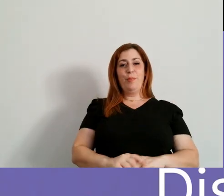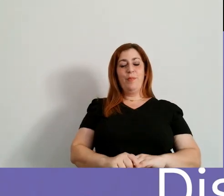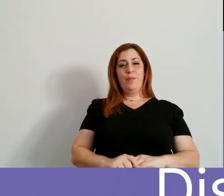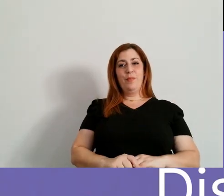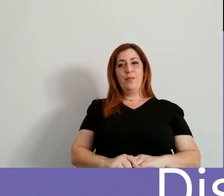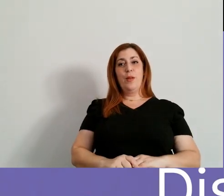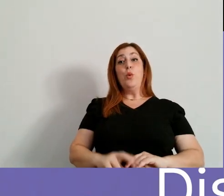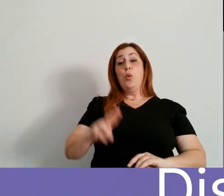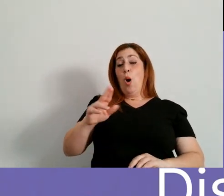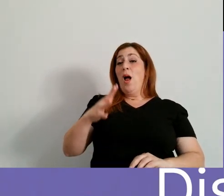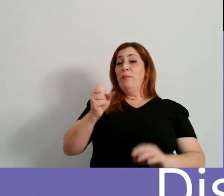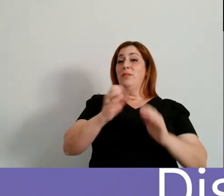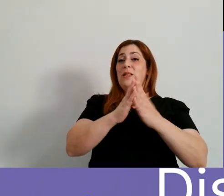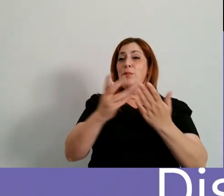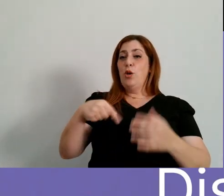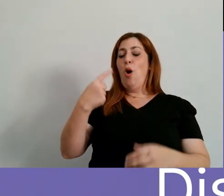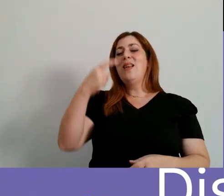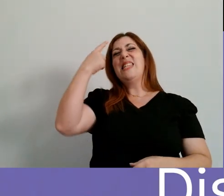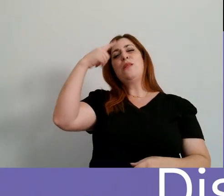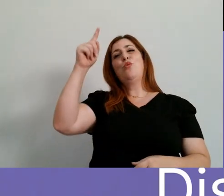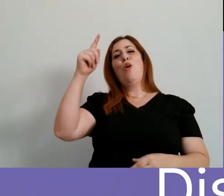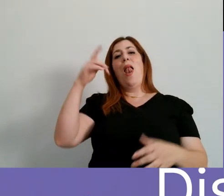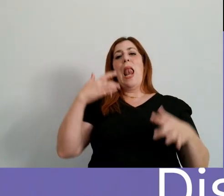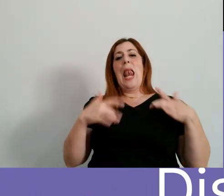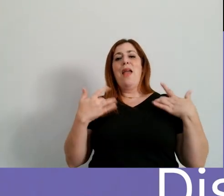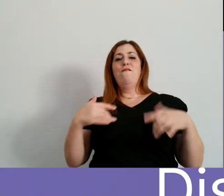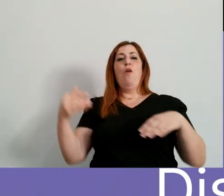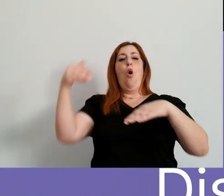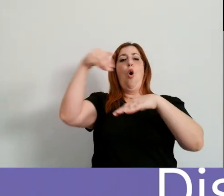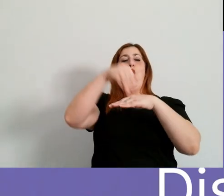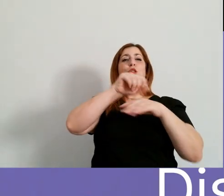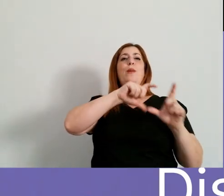another recommendation is Life on the Bridge,